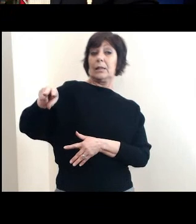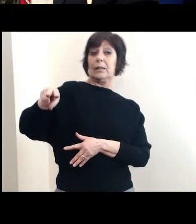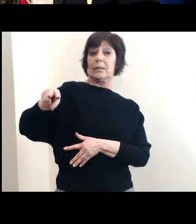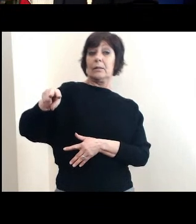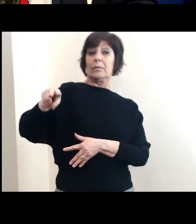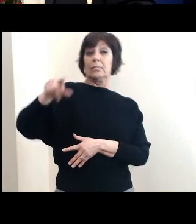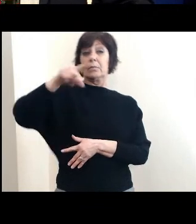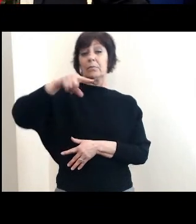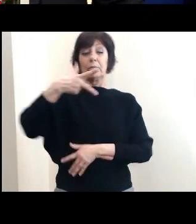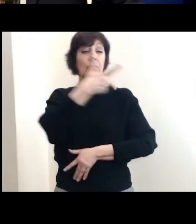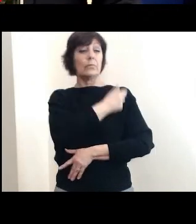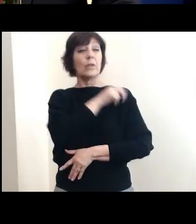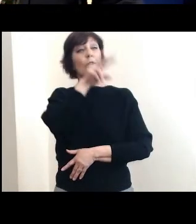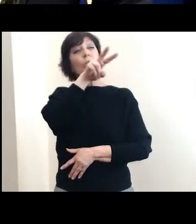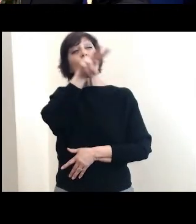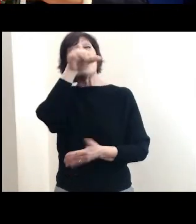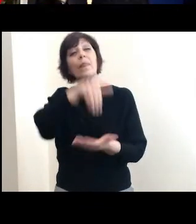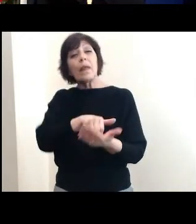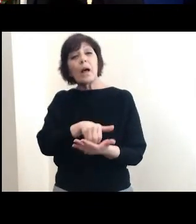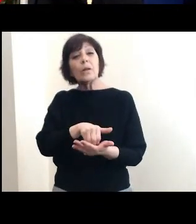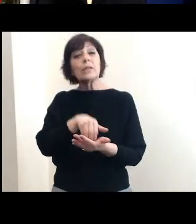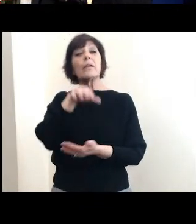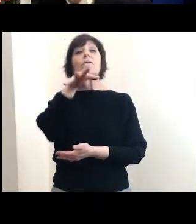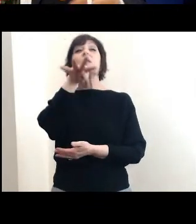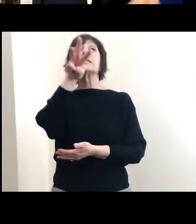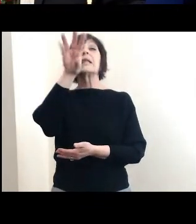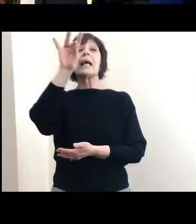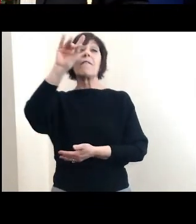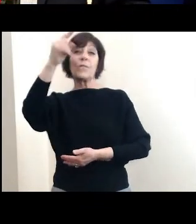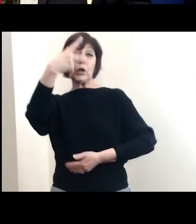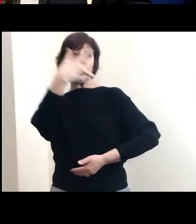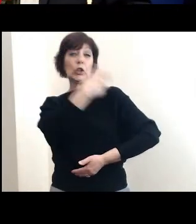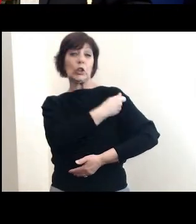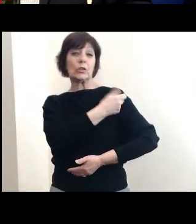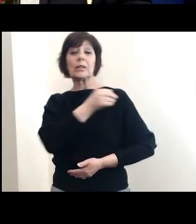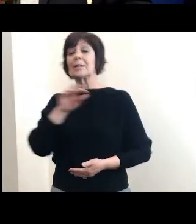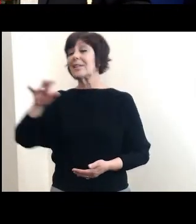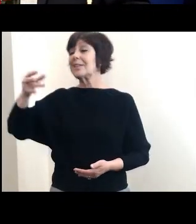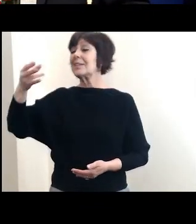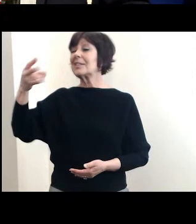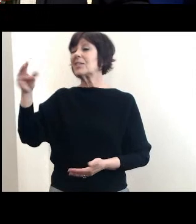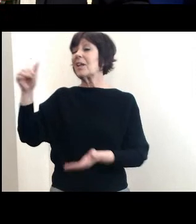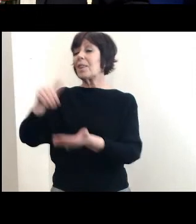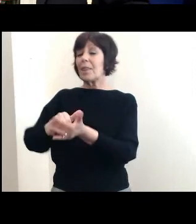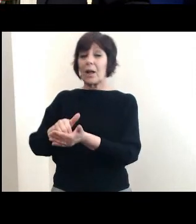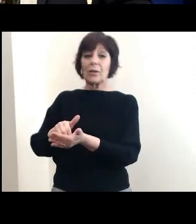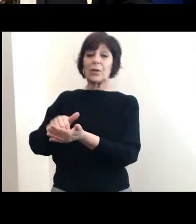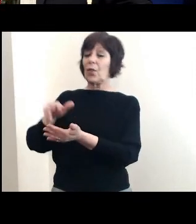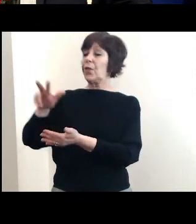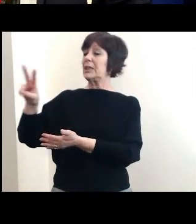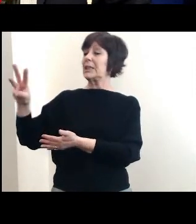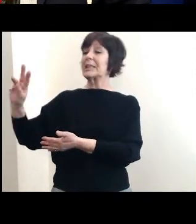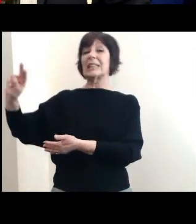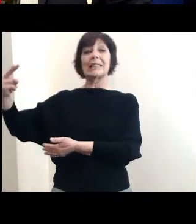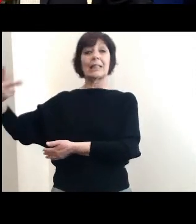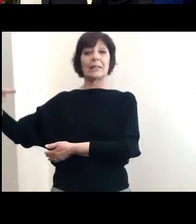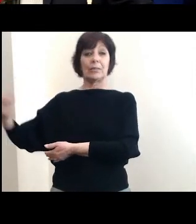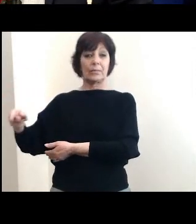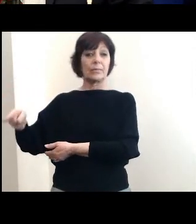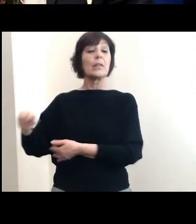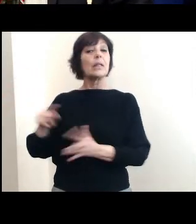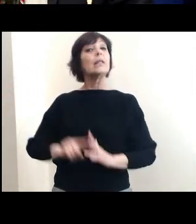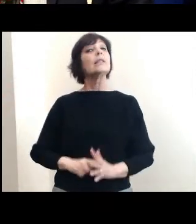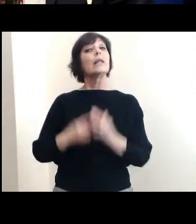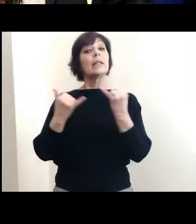administered 22,468 first doses and 17,036 second doses. We're starting